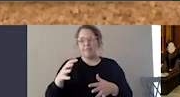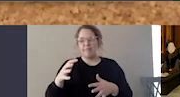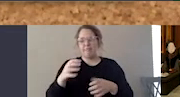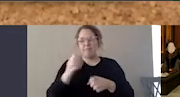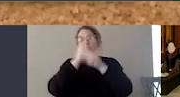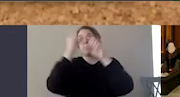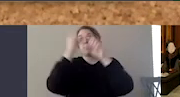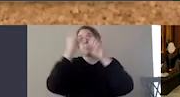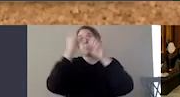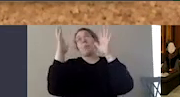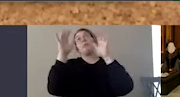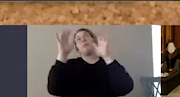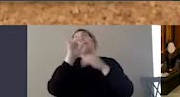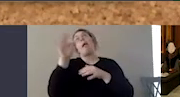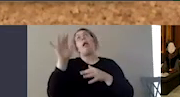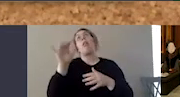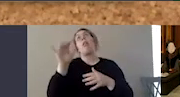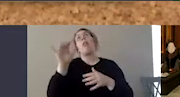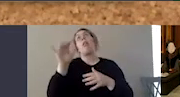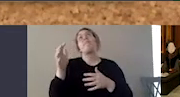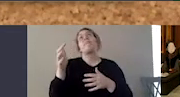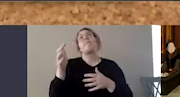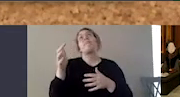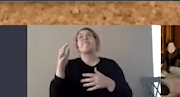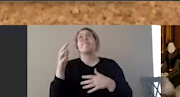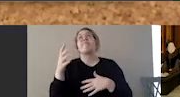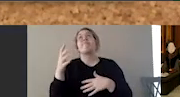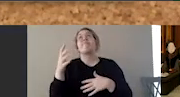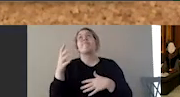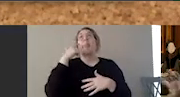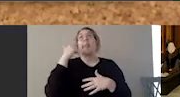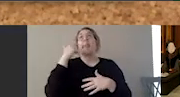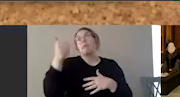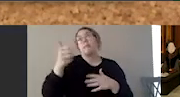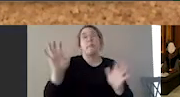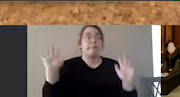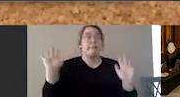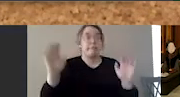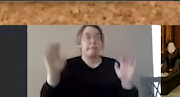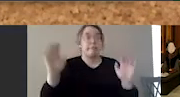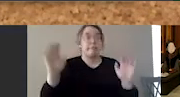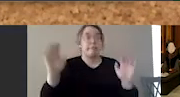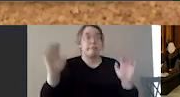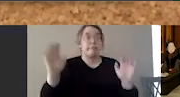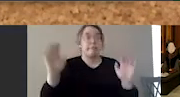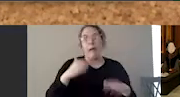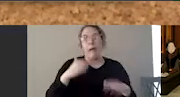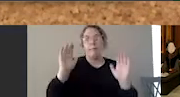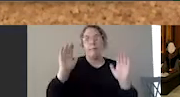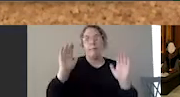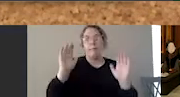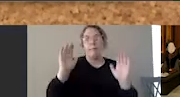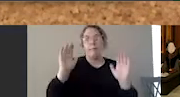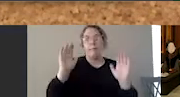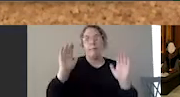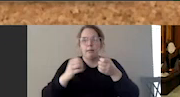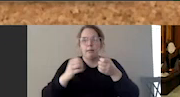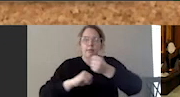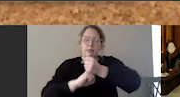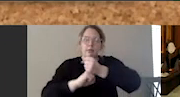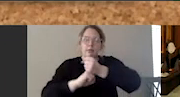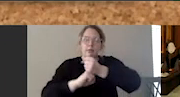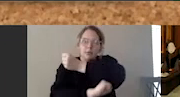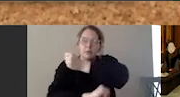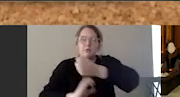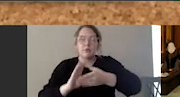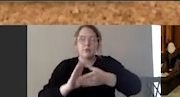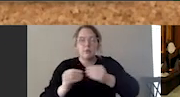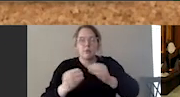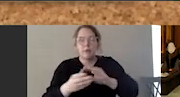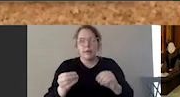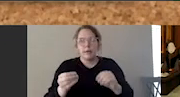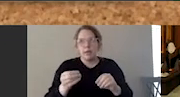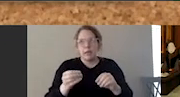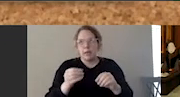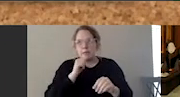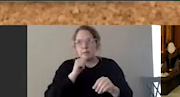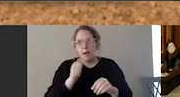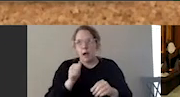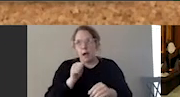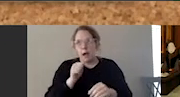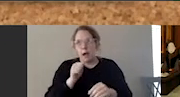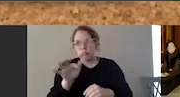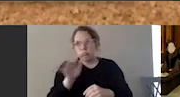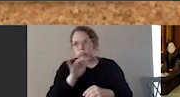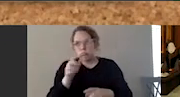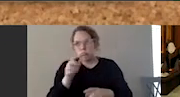It can be whatever you. I'm focusing right now on the structure of the story rather than on the spelling or whatever. But so